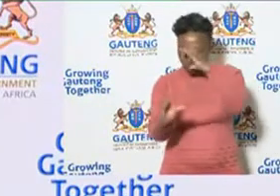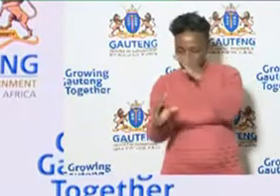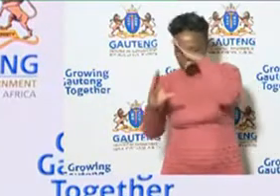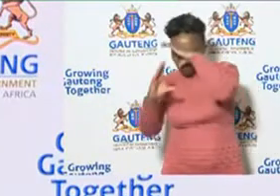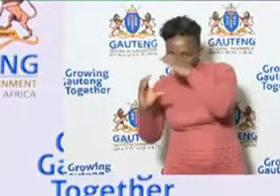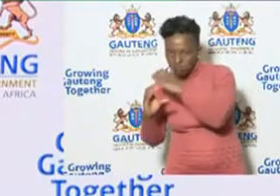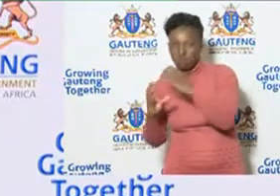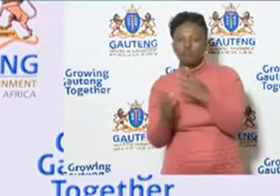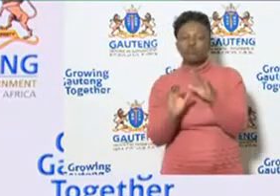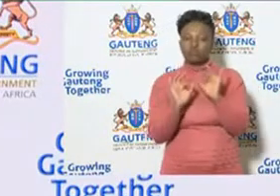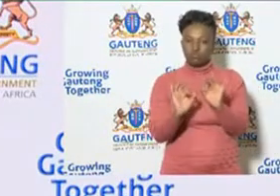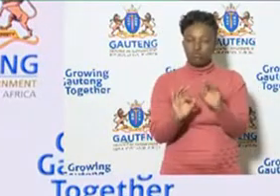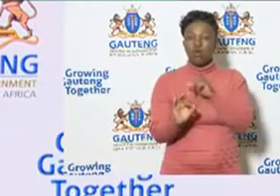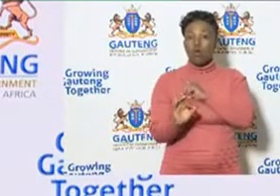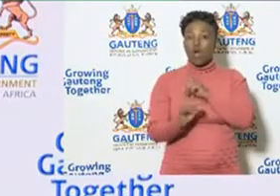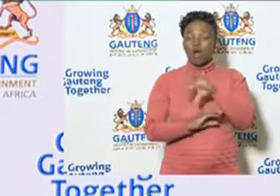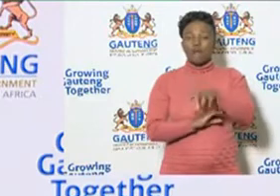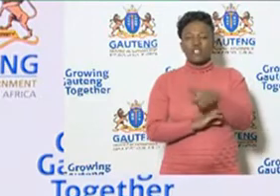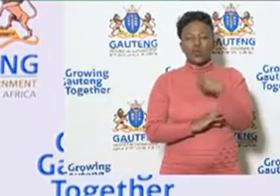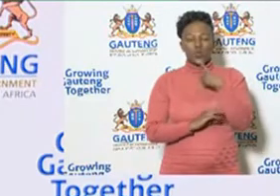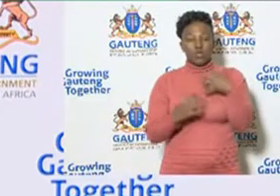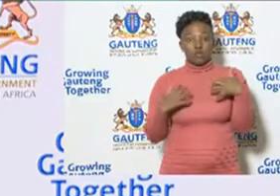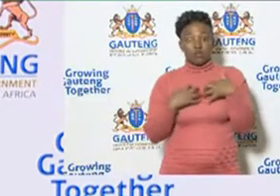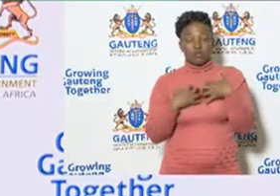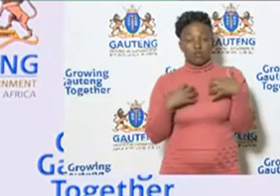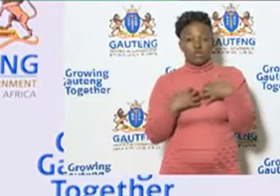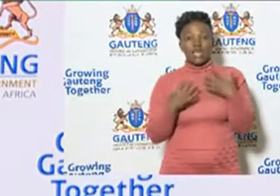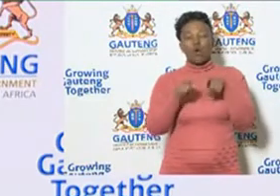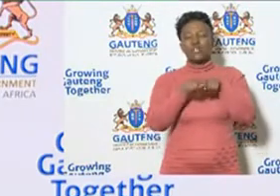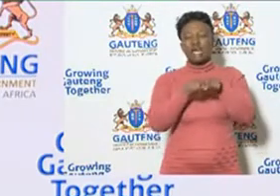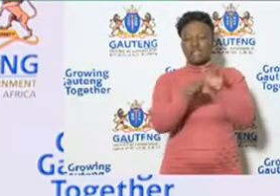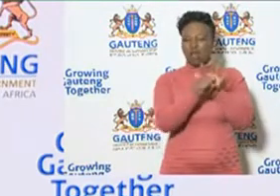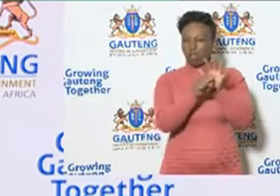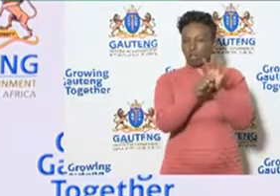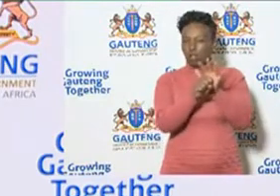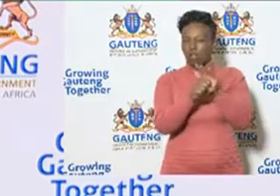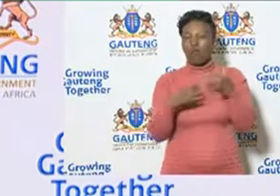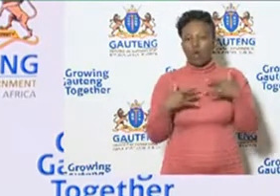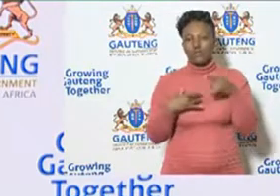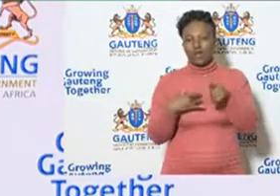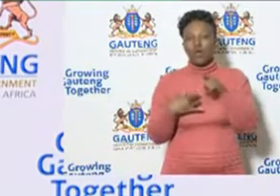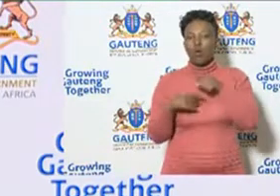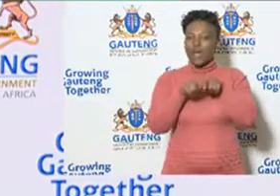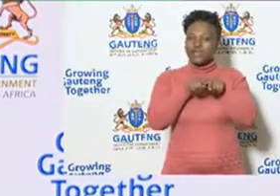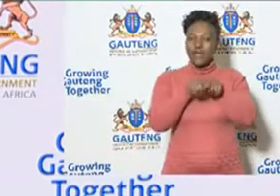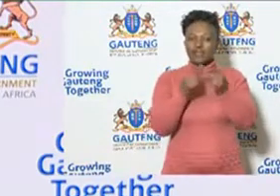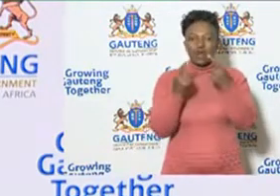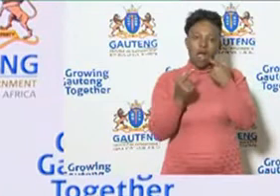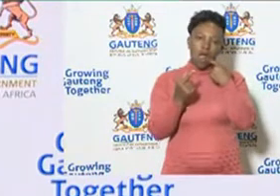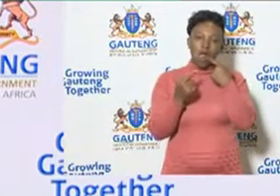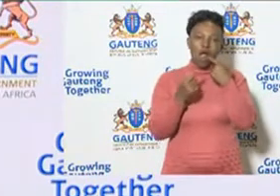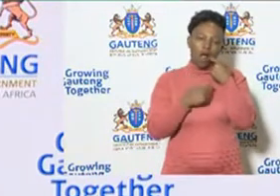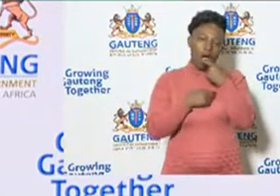all provinces, we are concerned with the backlog on the results. And that's a matter that is being attended to by